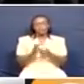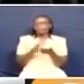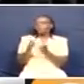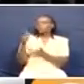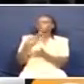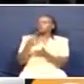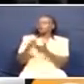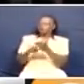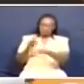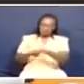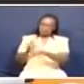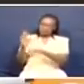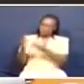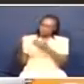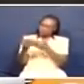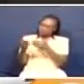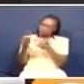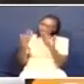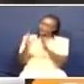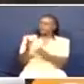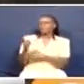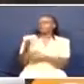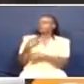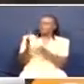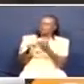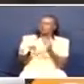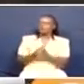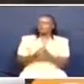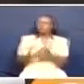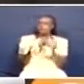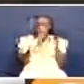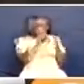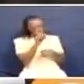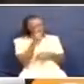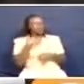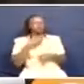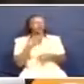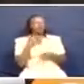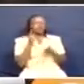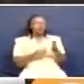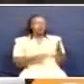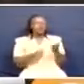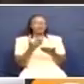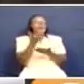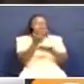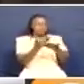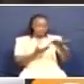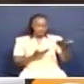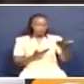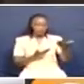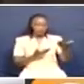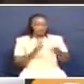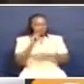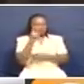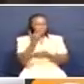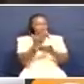about to... I'm sorry. So, my Lord, what we are seeking is that The forms, first of all, the forms that were